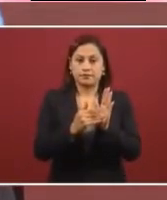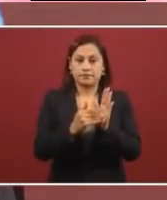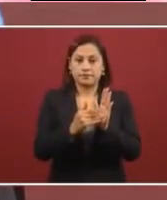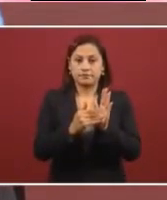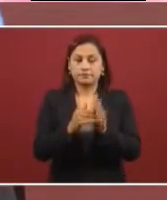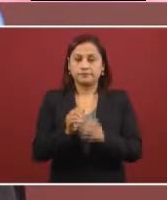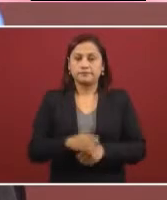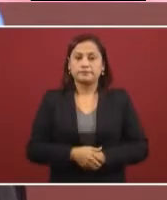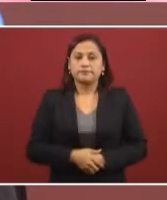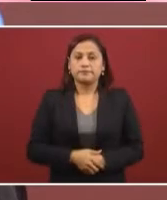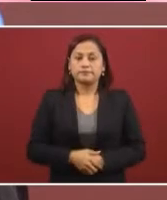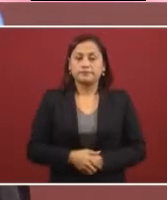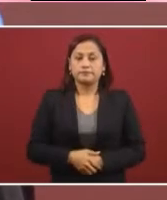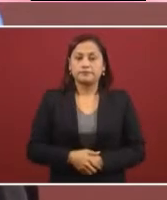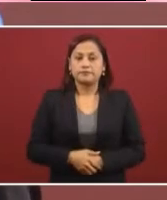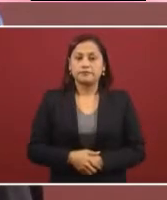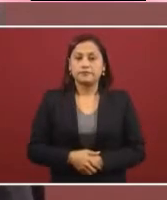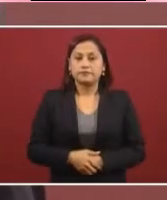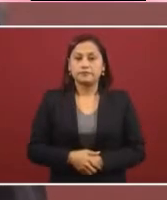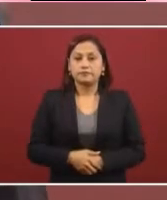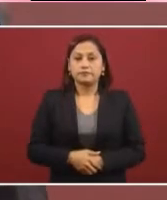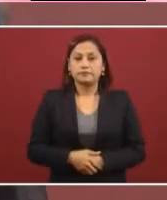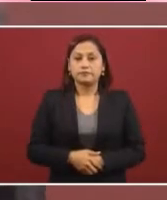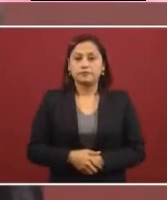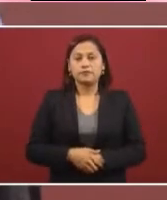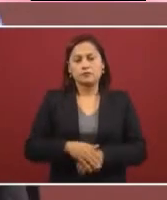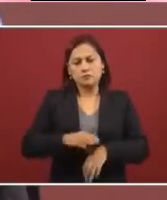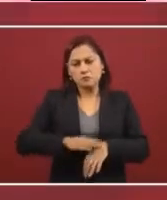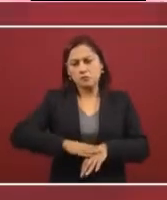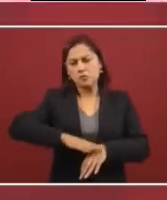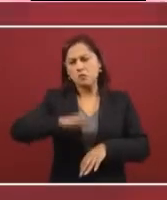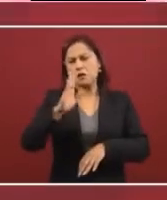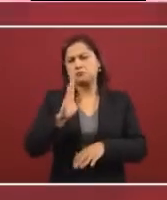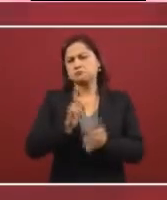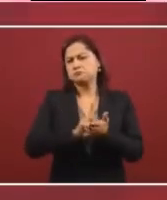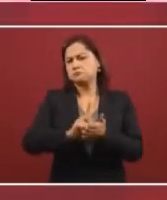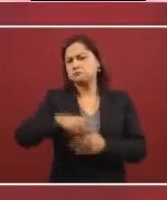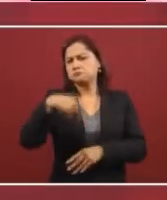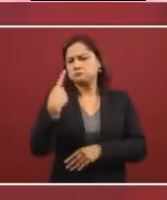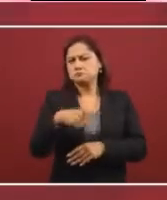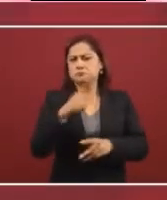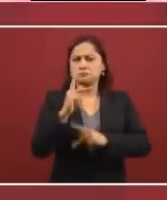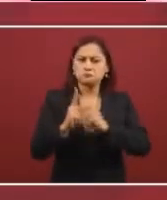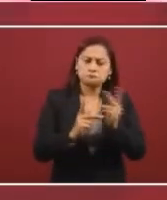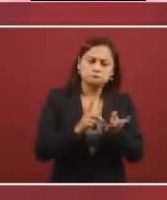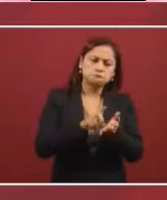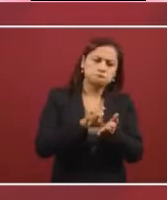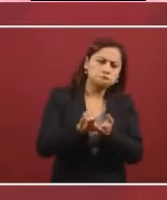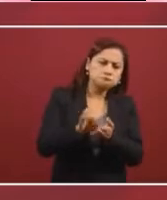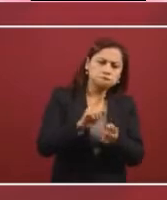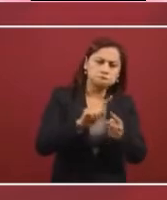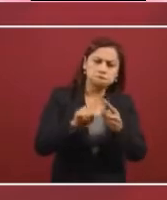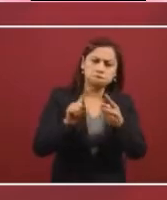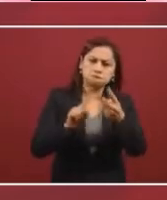The least pay will be 19, and then they'll have their benefits,